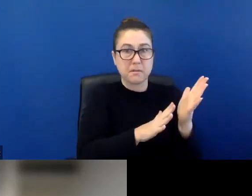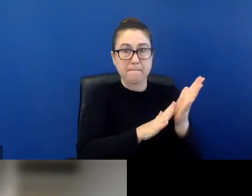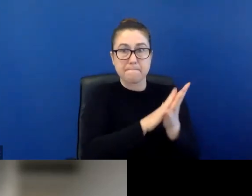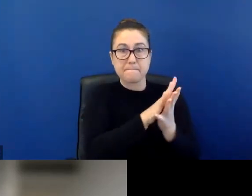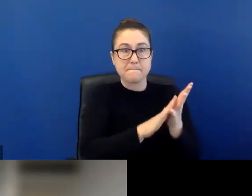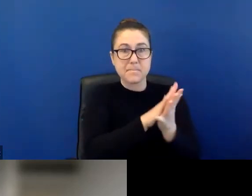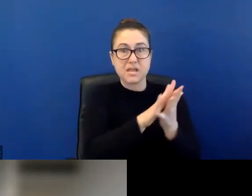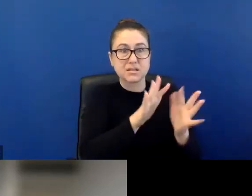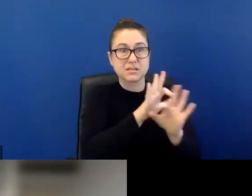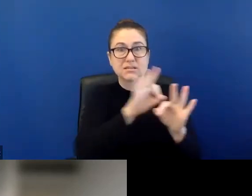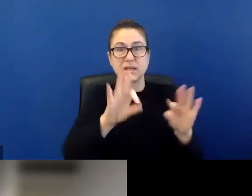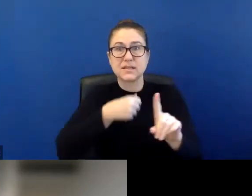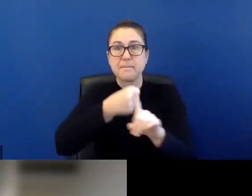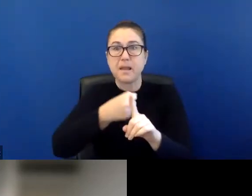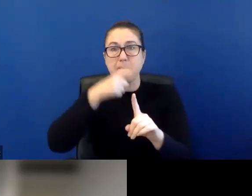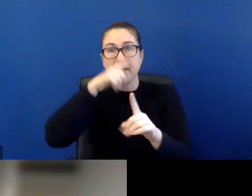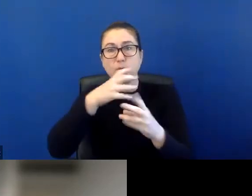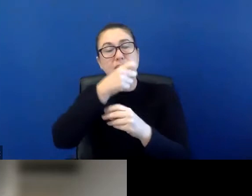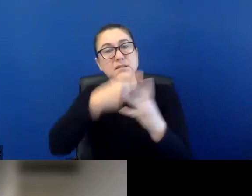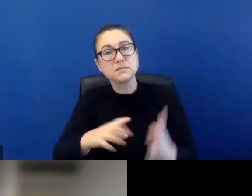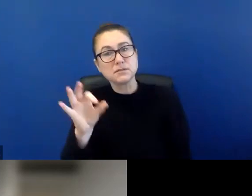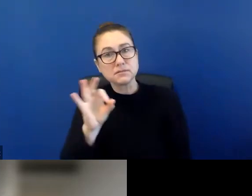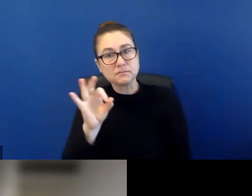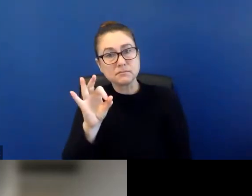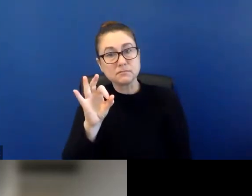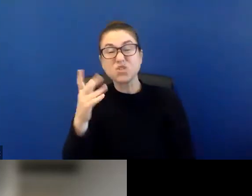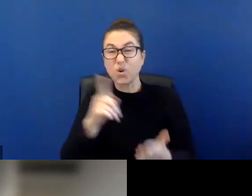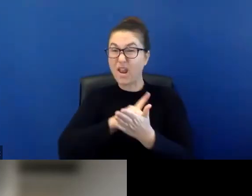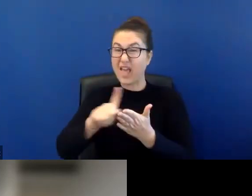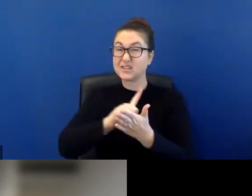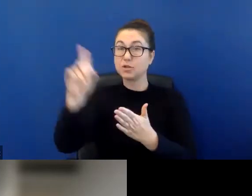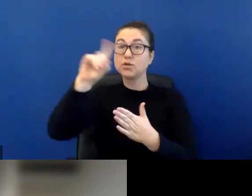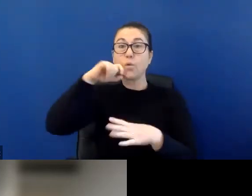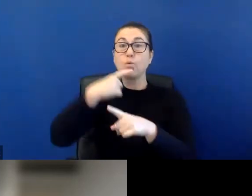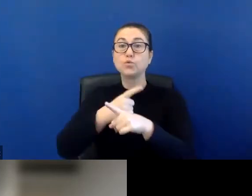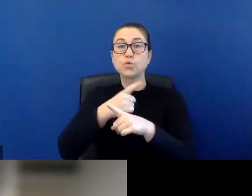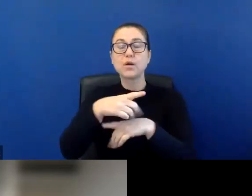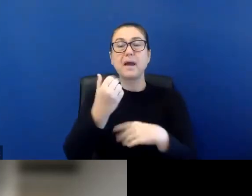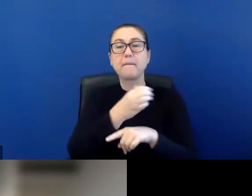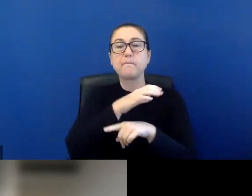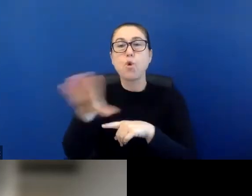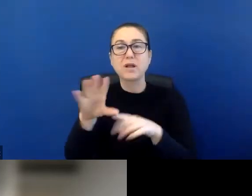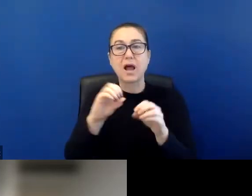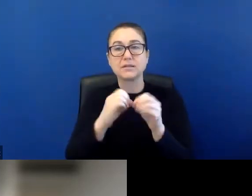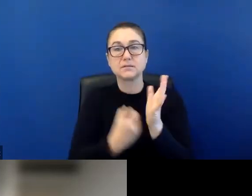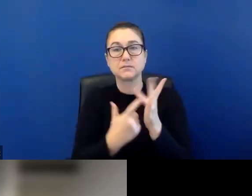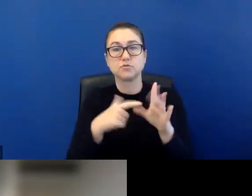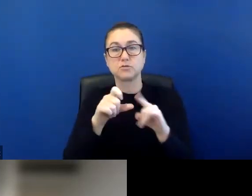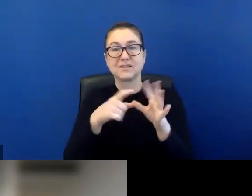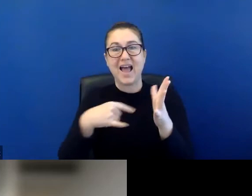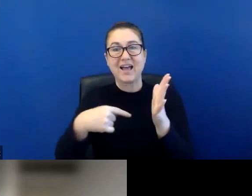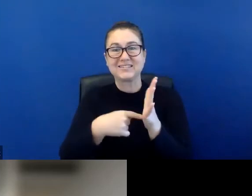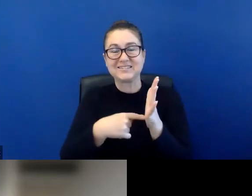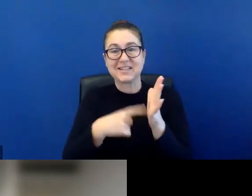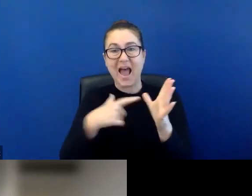be effective for people with disabilities. So later on today, I'm going to be talking about the Broadcasting Act, Broadcasting Services Act, and it's very important